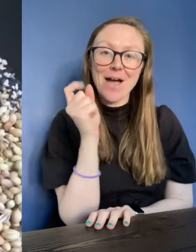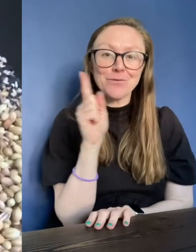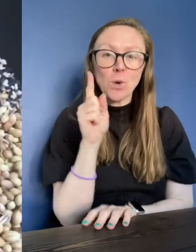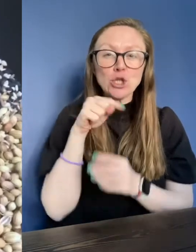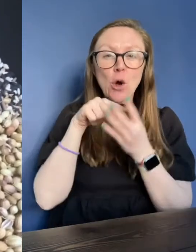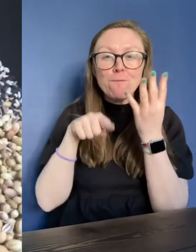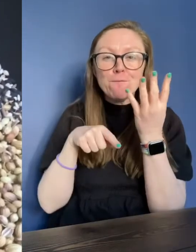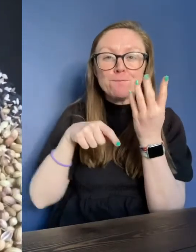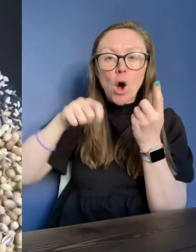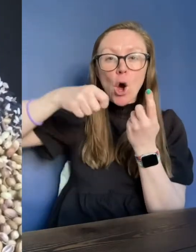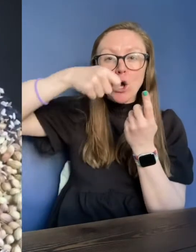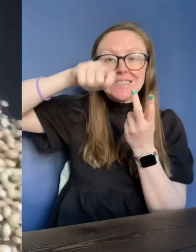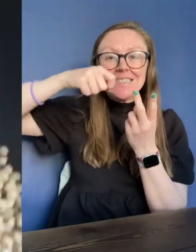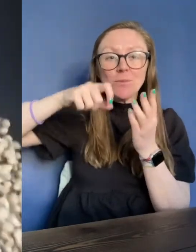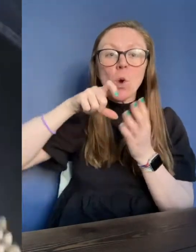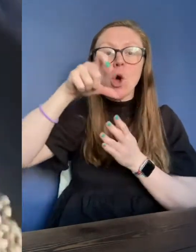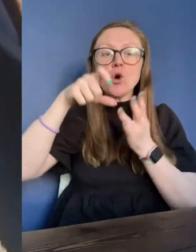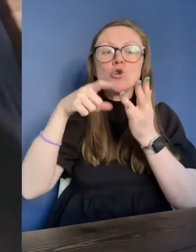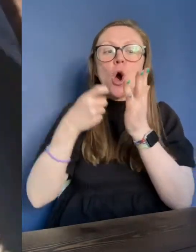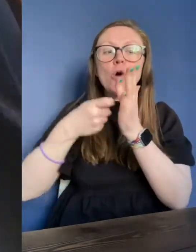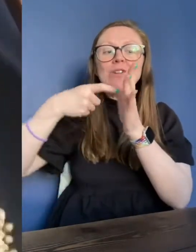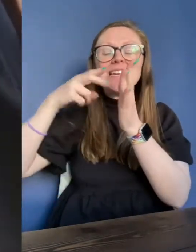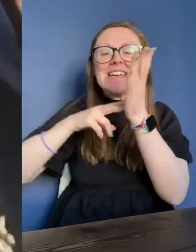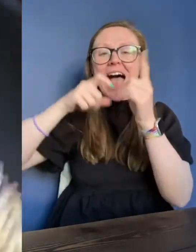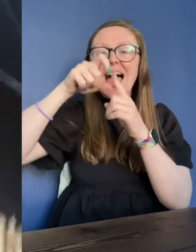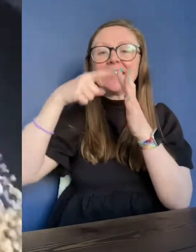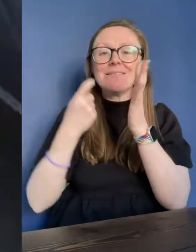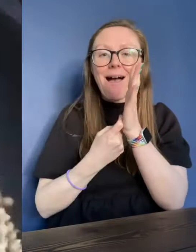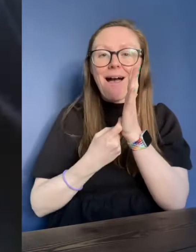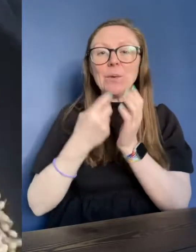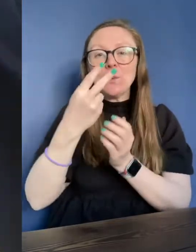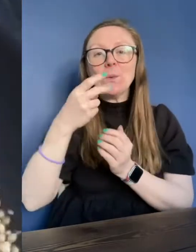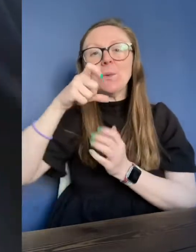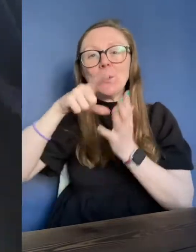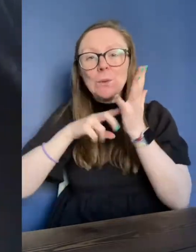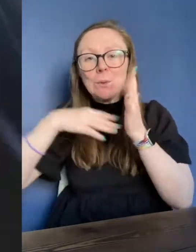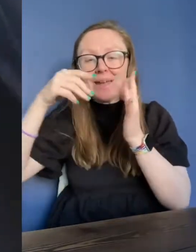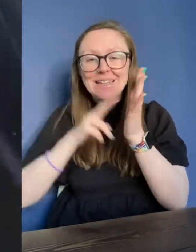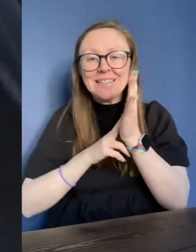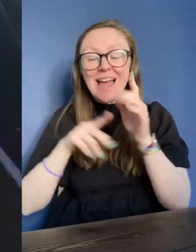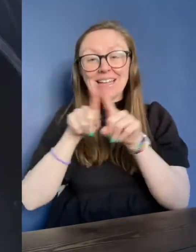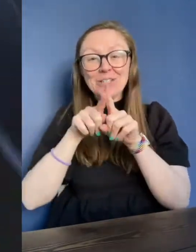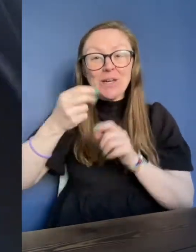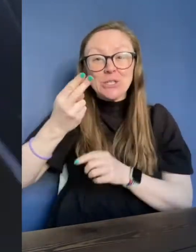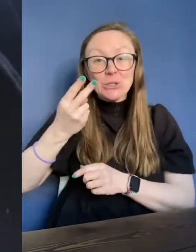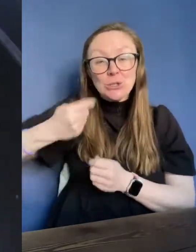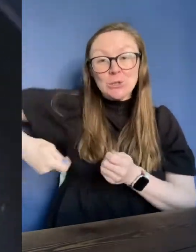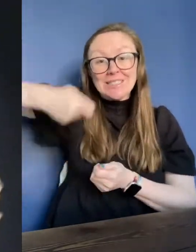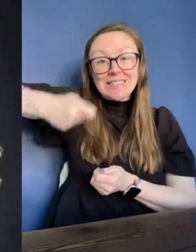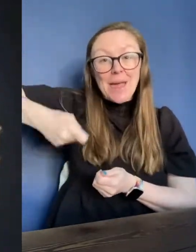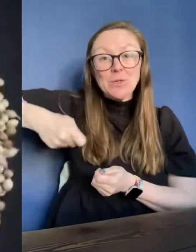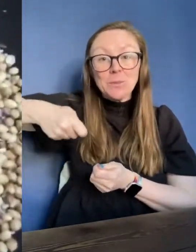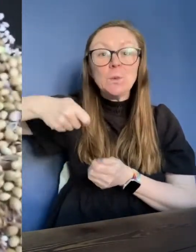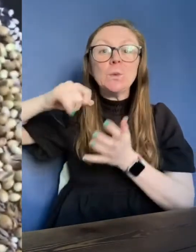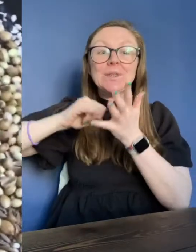4 teaspoons of coriander seeds, 2 teaspoons of cumin seeds, and 2 tablespoons of sesame seeds. I've